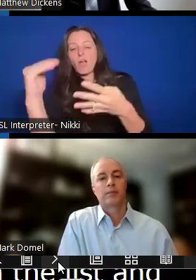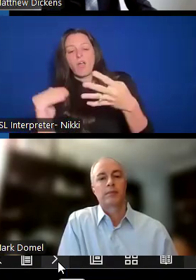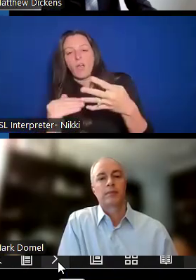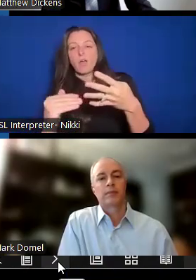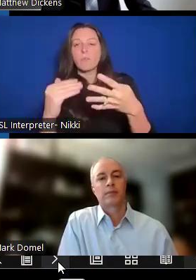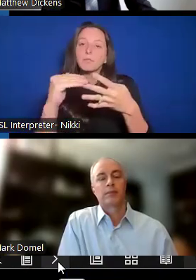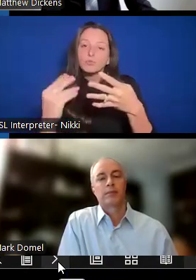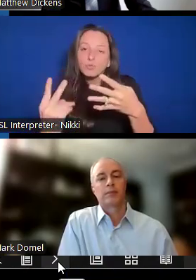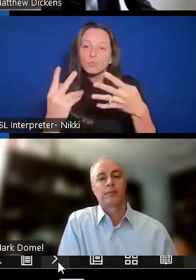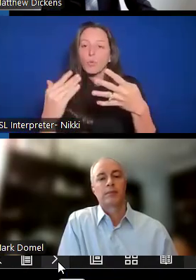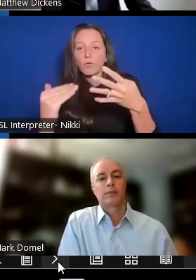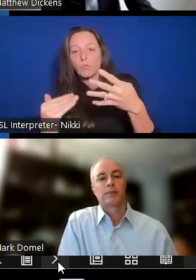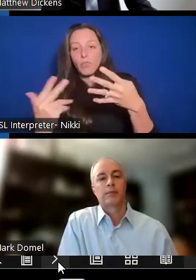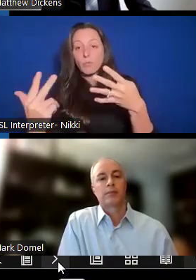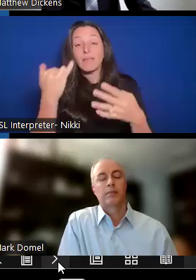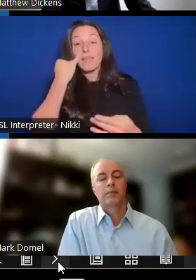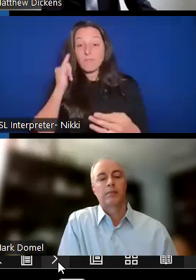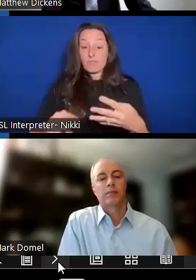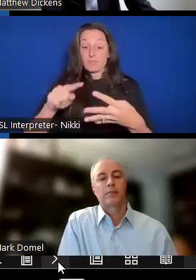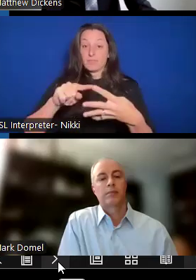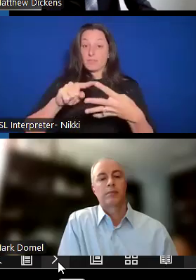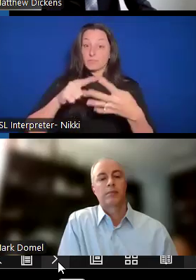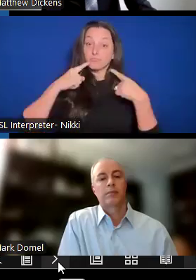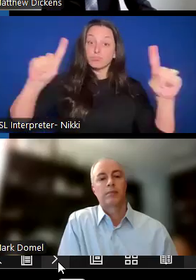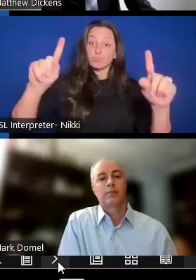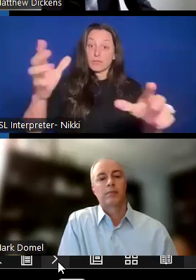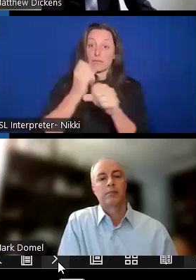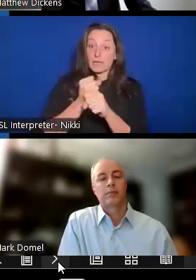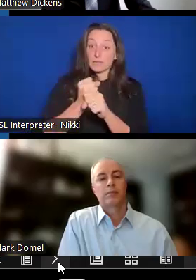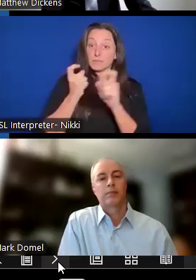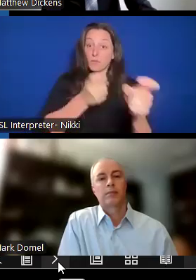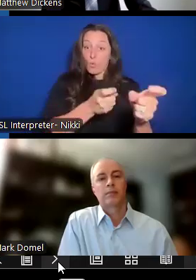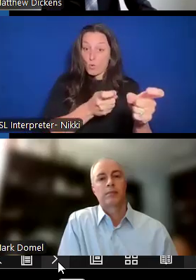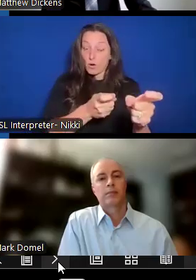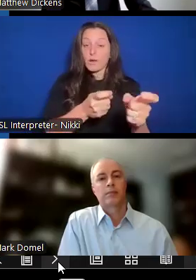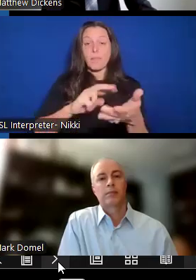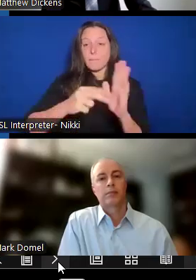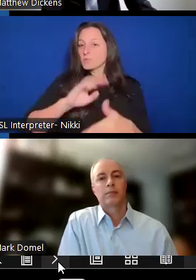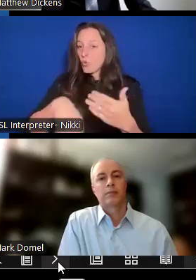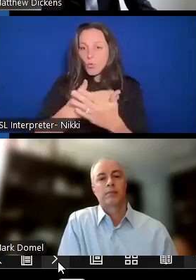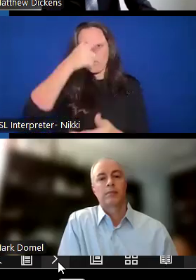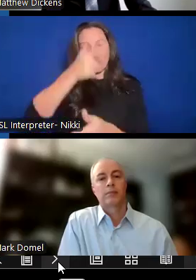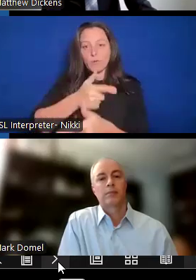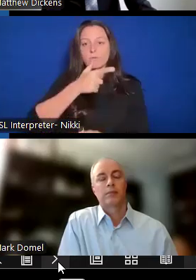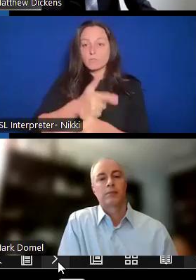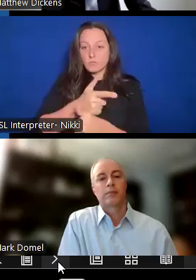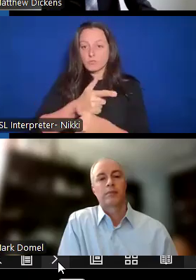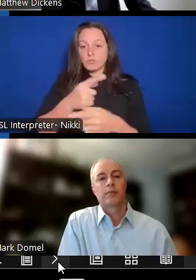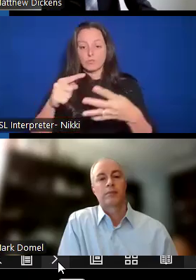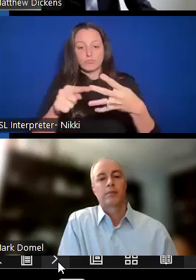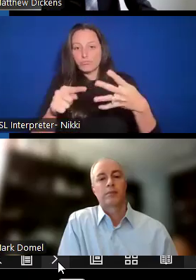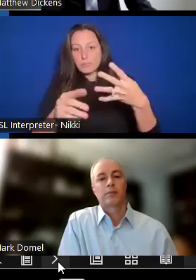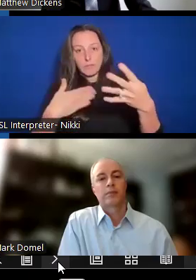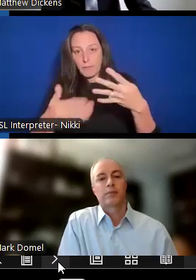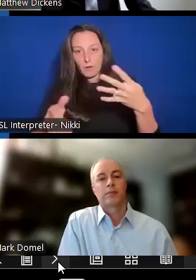So when or if the tier 1 child receives an award, all of the siblings in tier 2 or 3